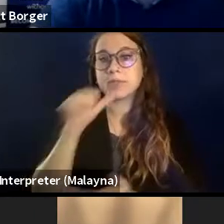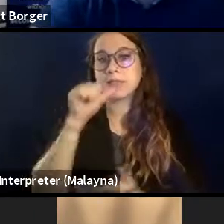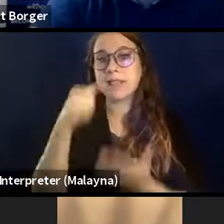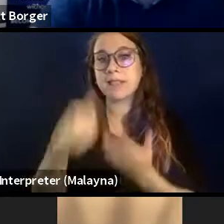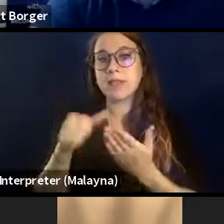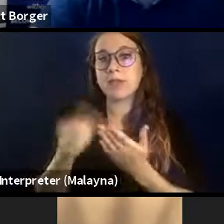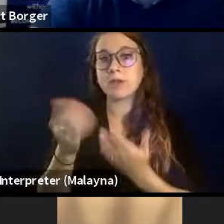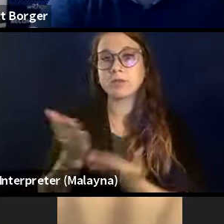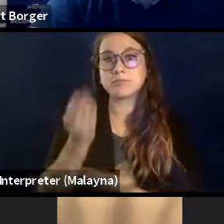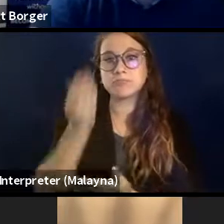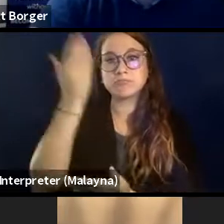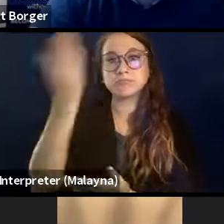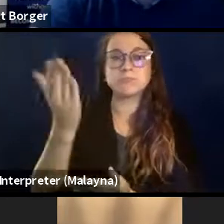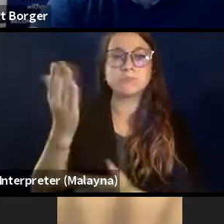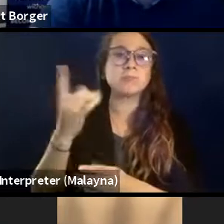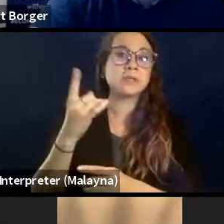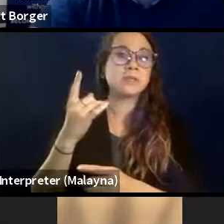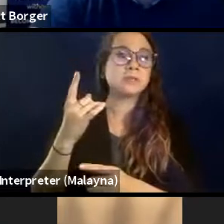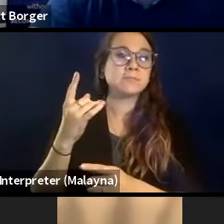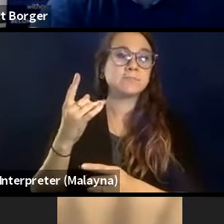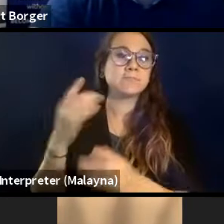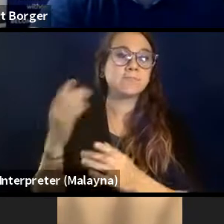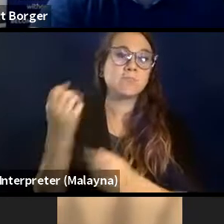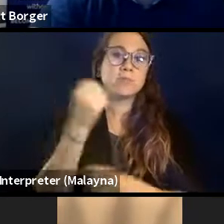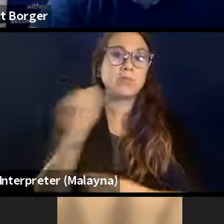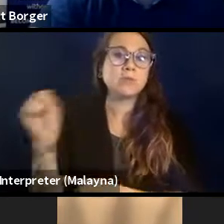of our Stanton Liquor protest?